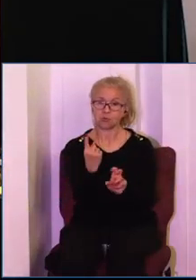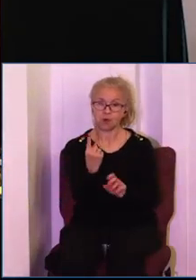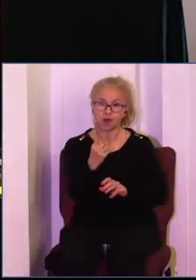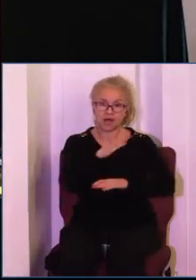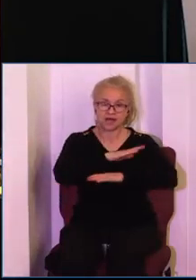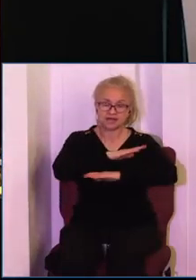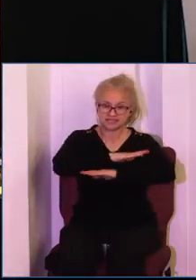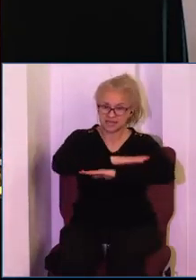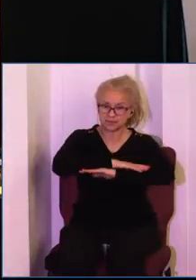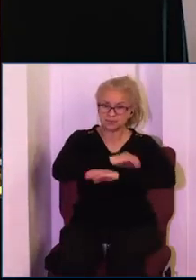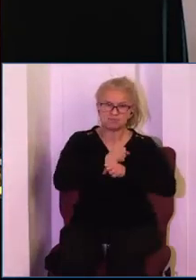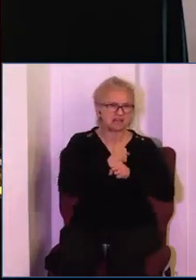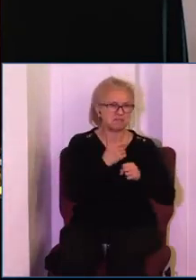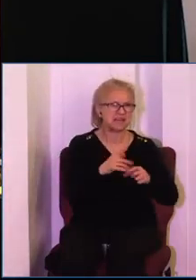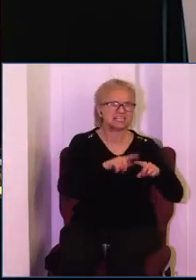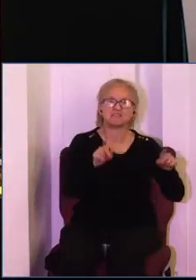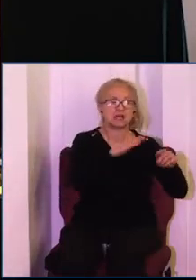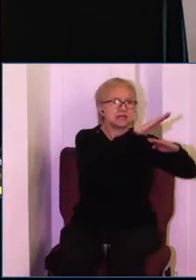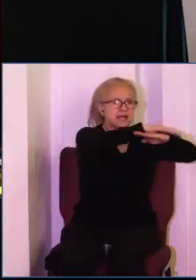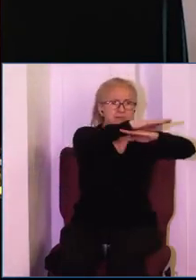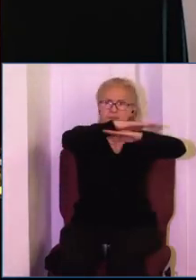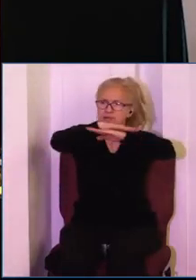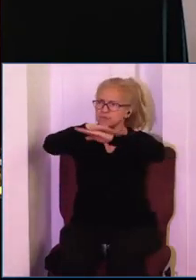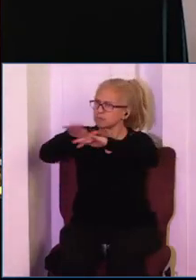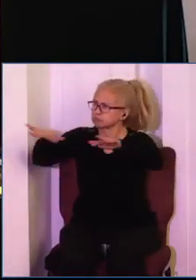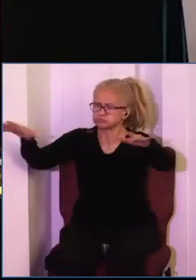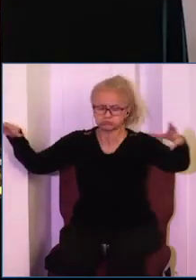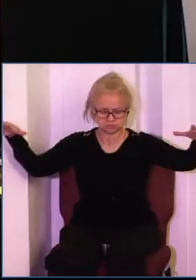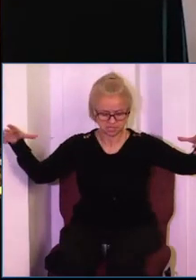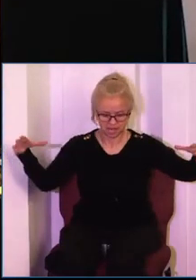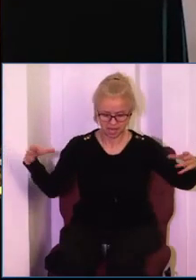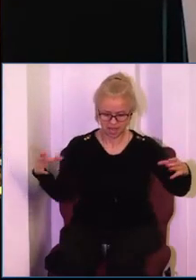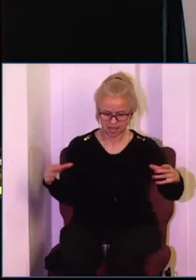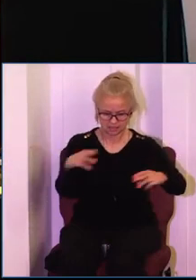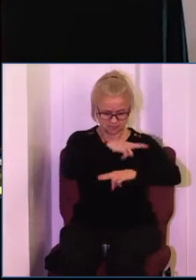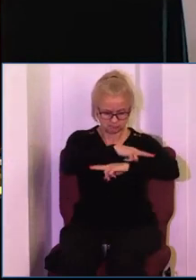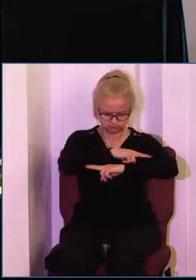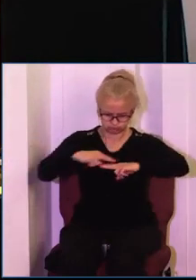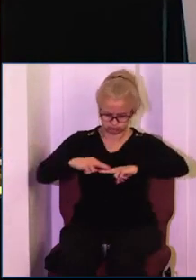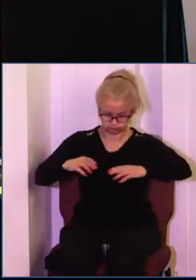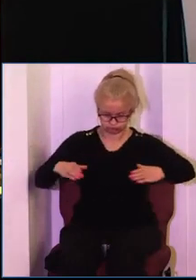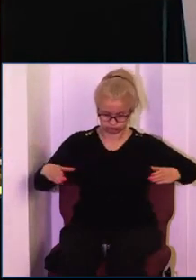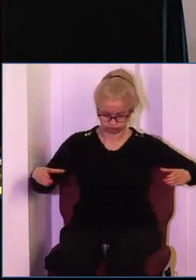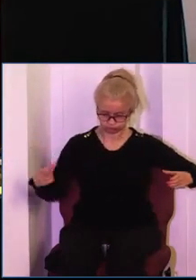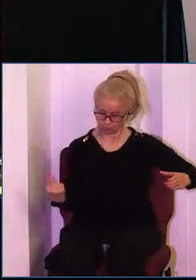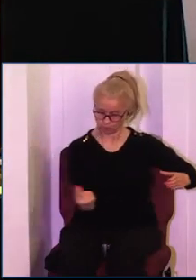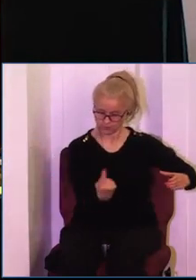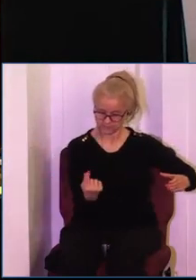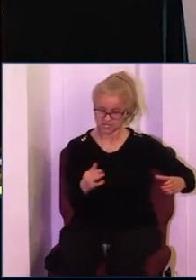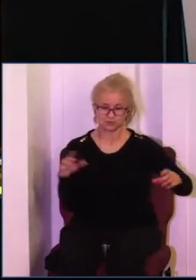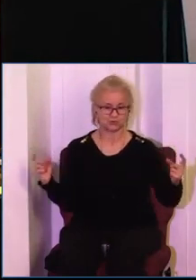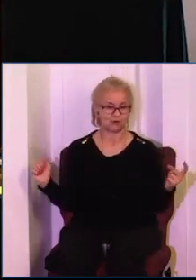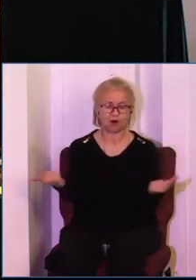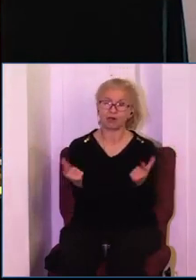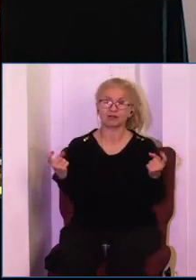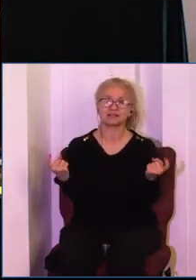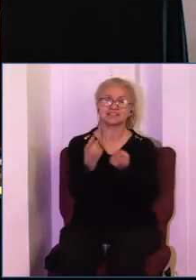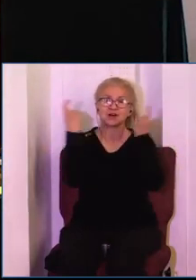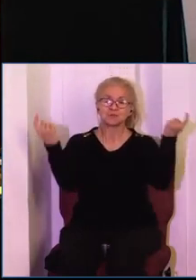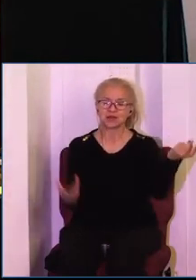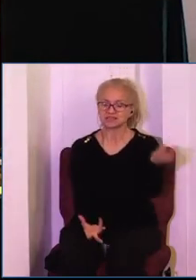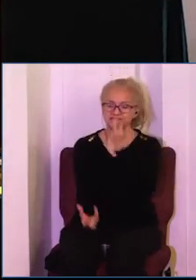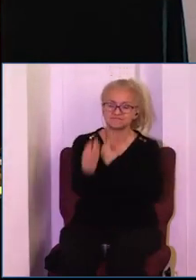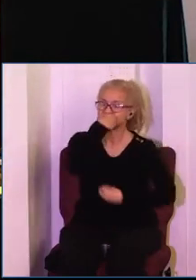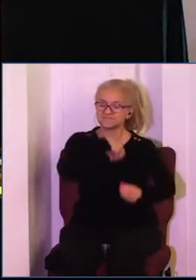tables, is invited to join us as celebrants at the feast of